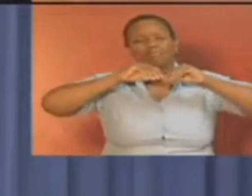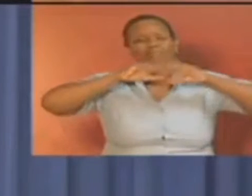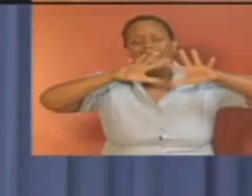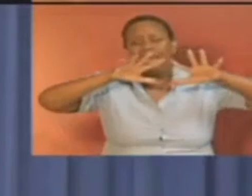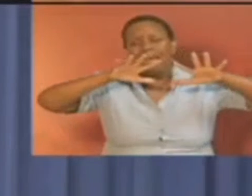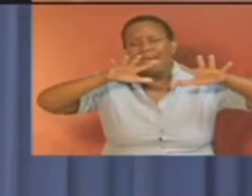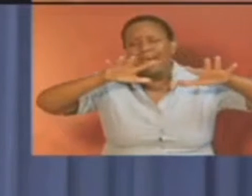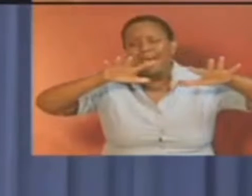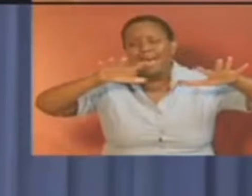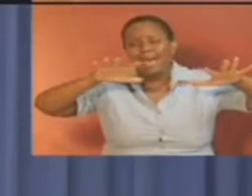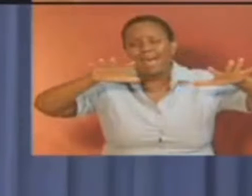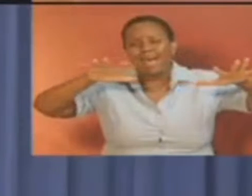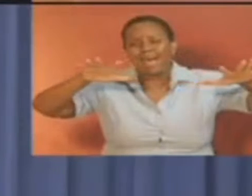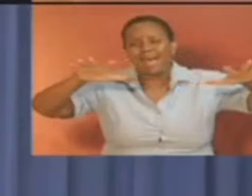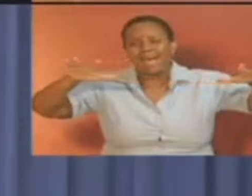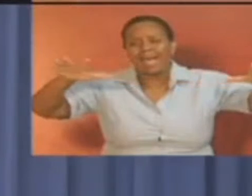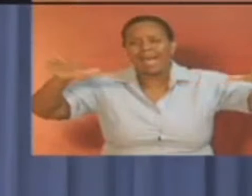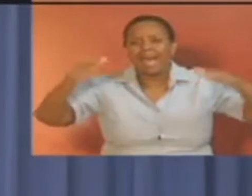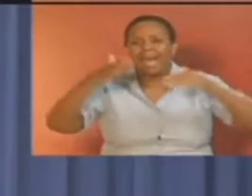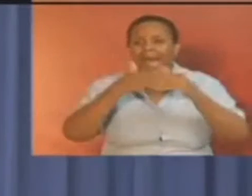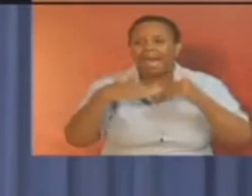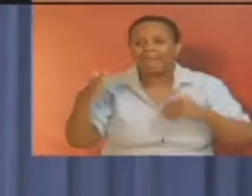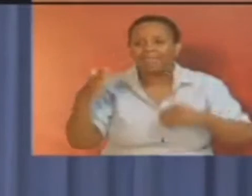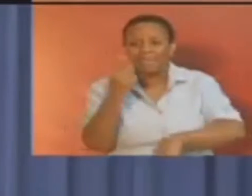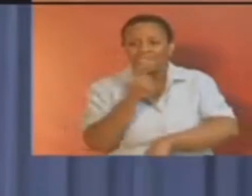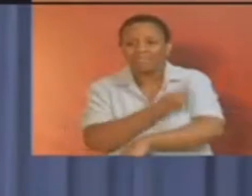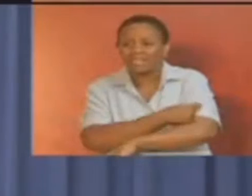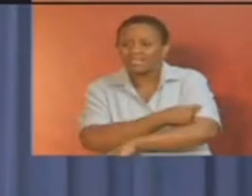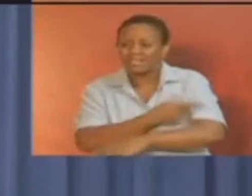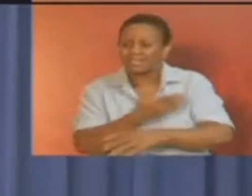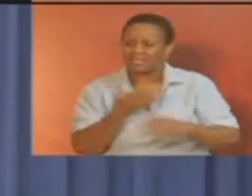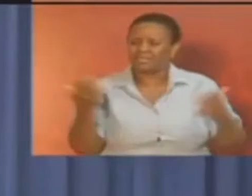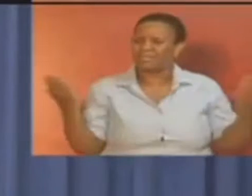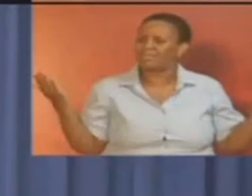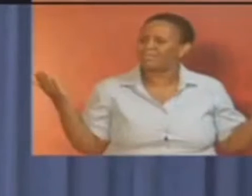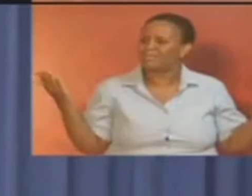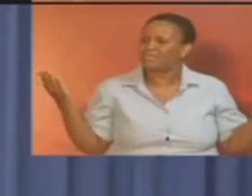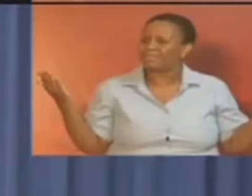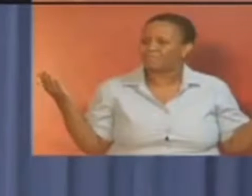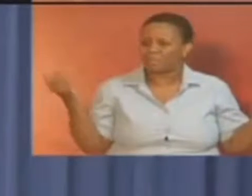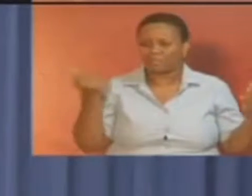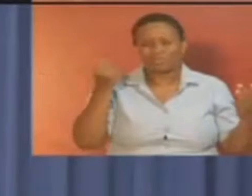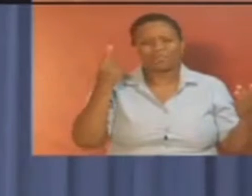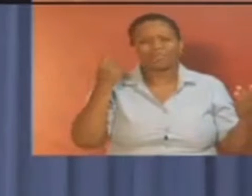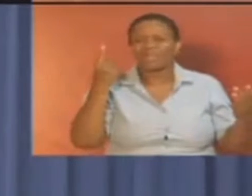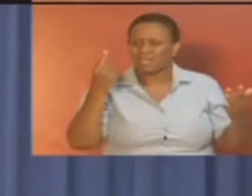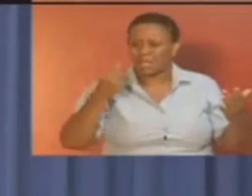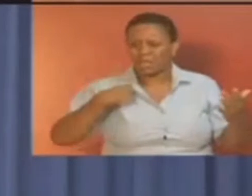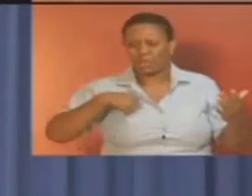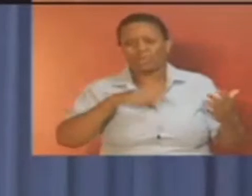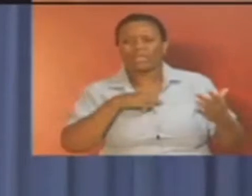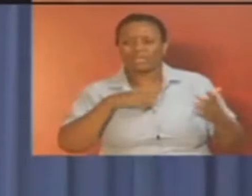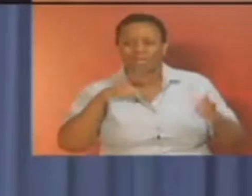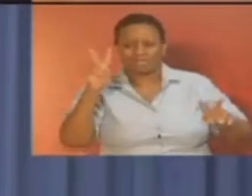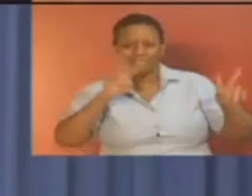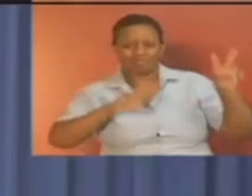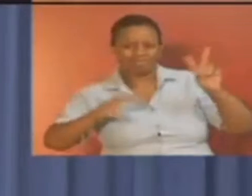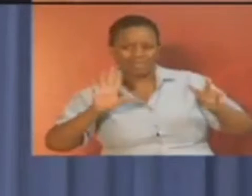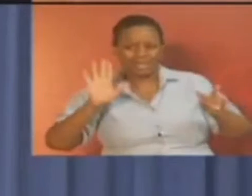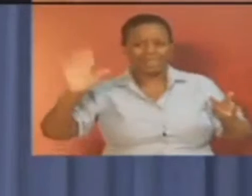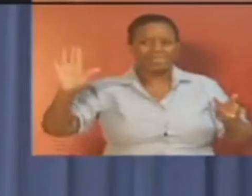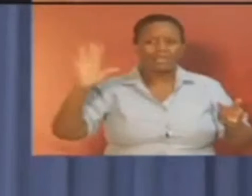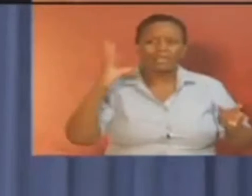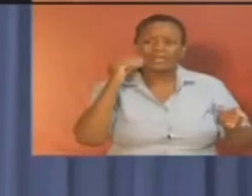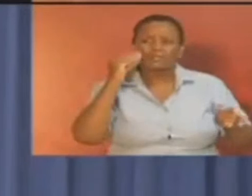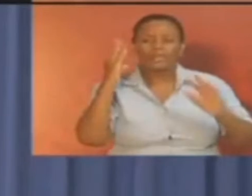program. So let us learn from other people's experience. Vaccination does not mean the end of the wearing